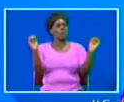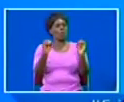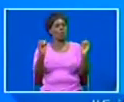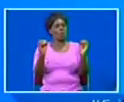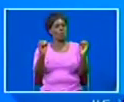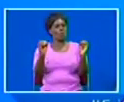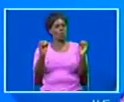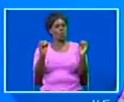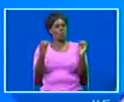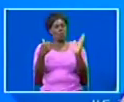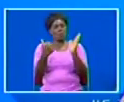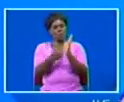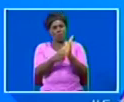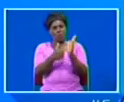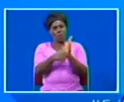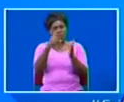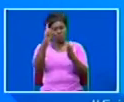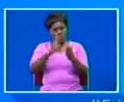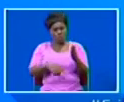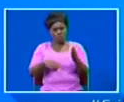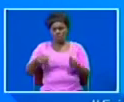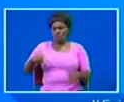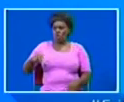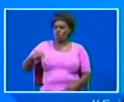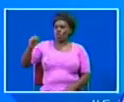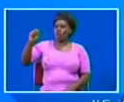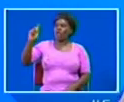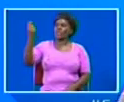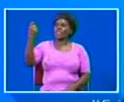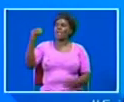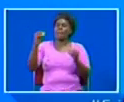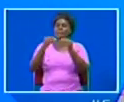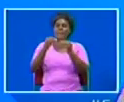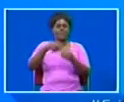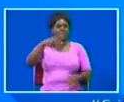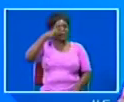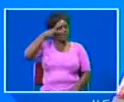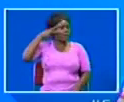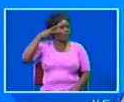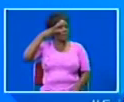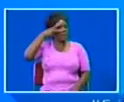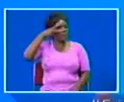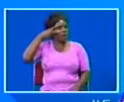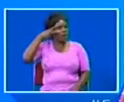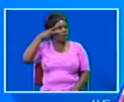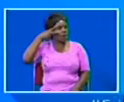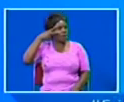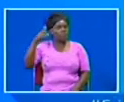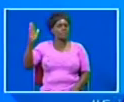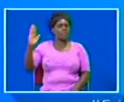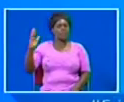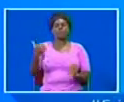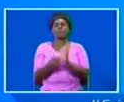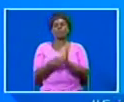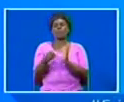What is more frightening is going to northern Kenya and meeting with Al-Shabaab or an IED or something. Security is more of an